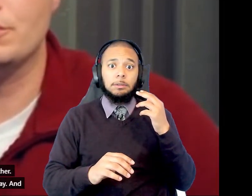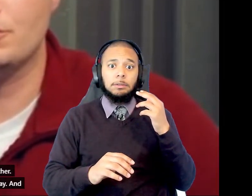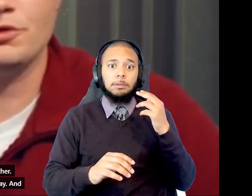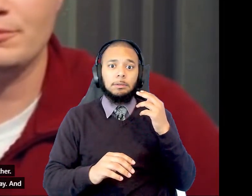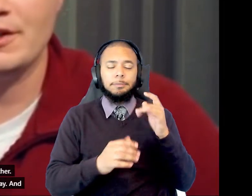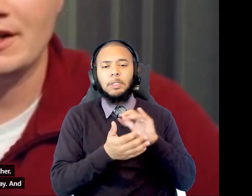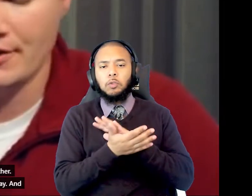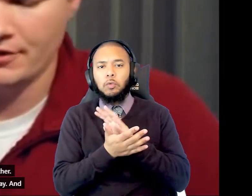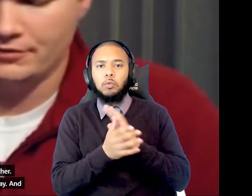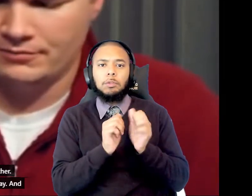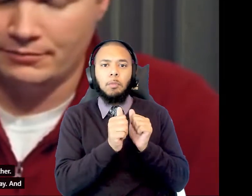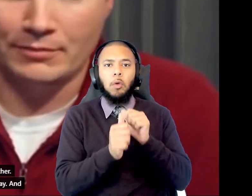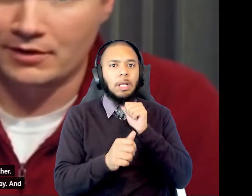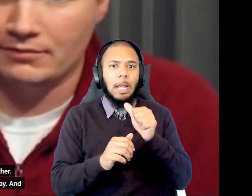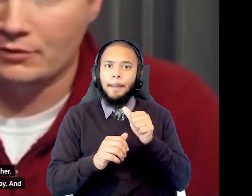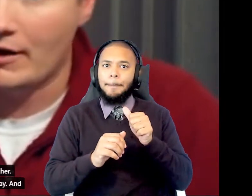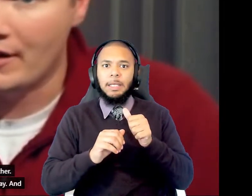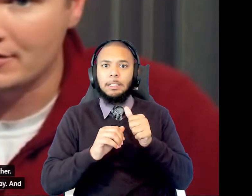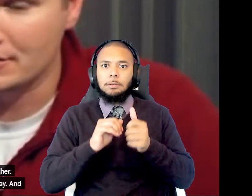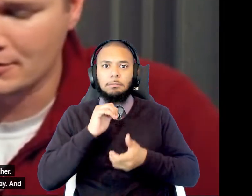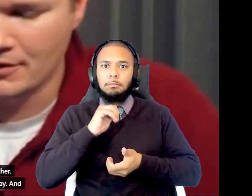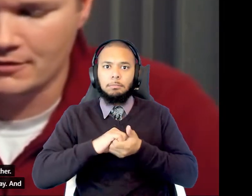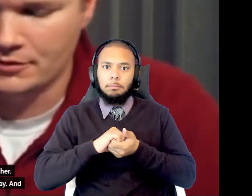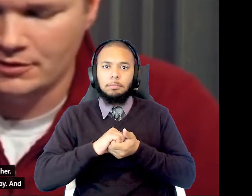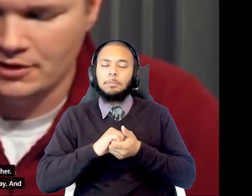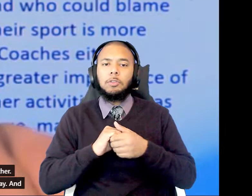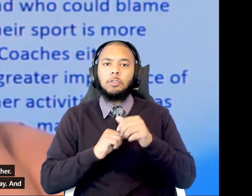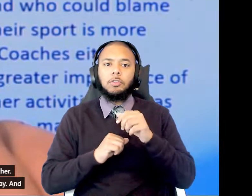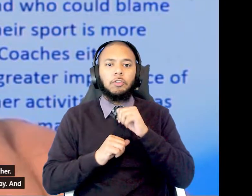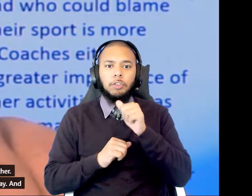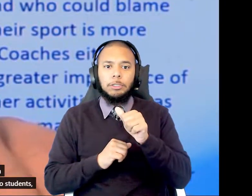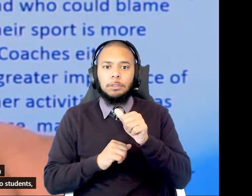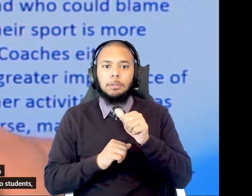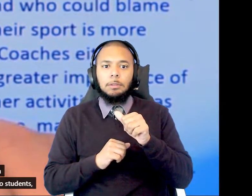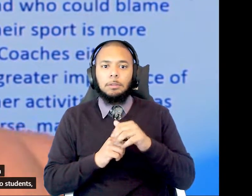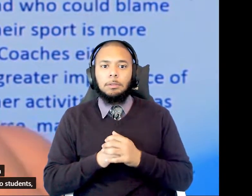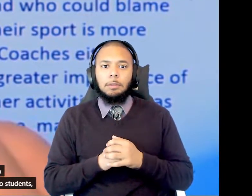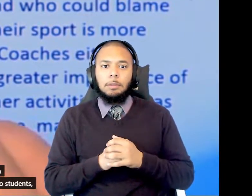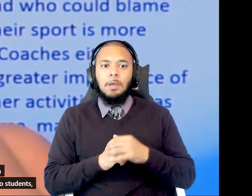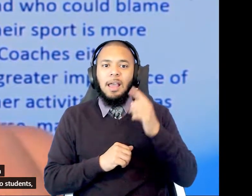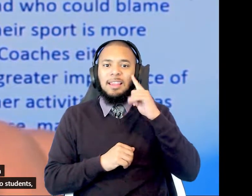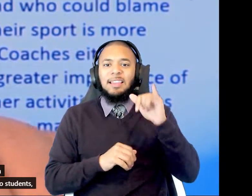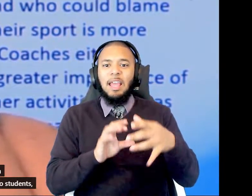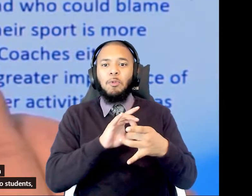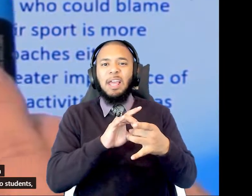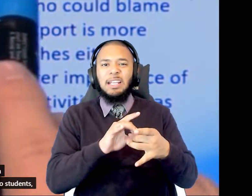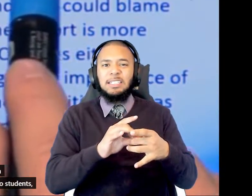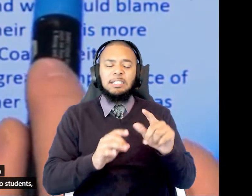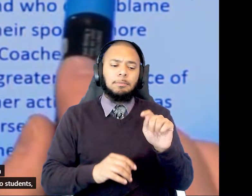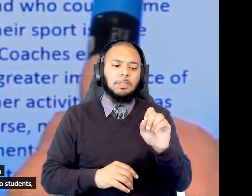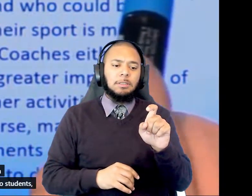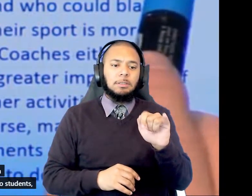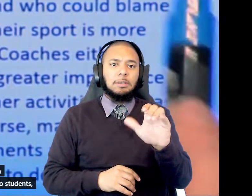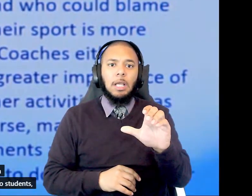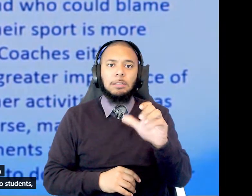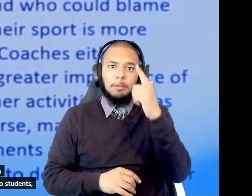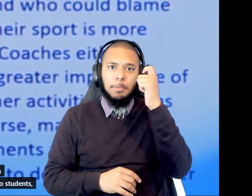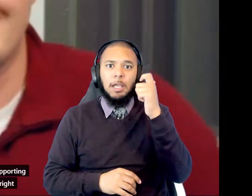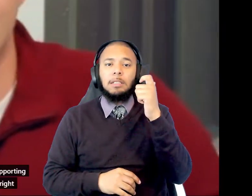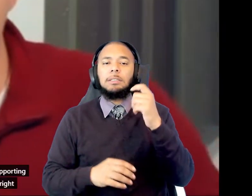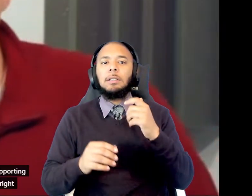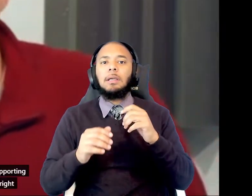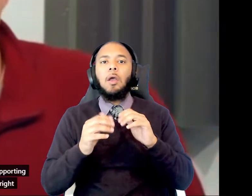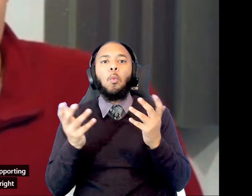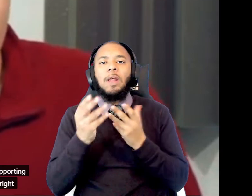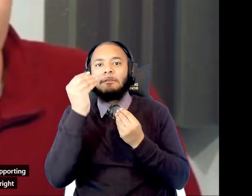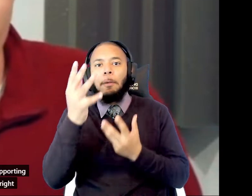and sports shouldn't be together, maybe obviously debatable, okay? And I say, you know what? It's a toxic because the message it sends to students.